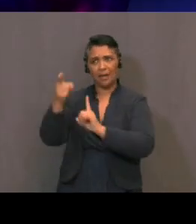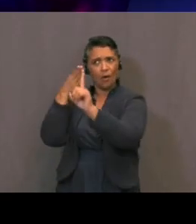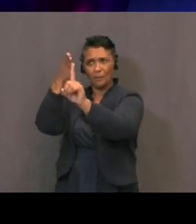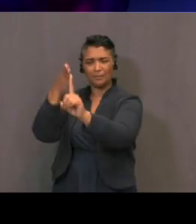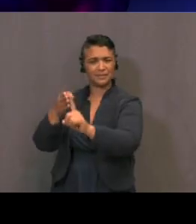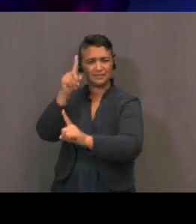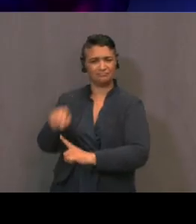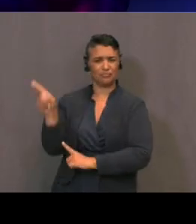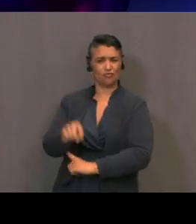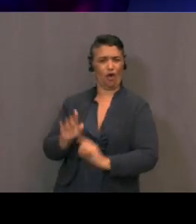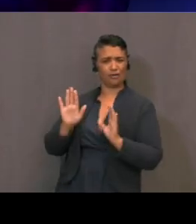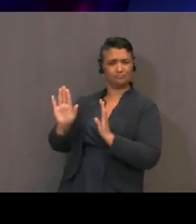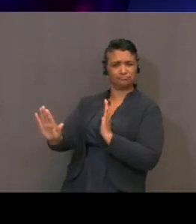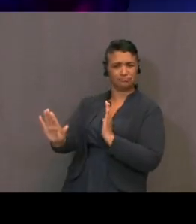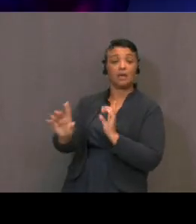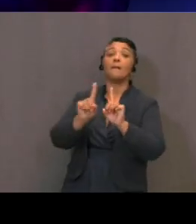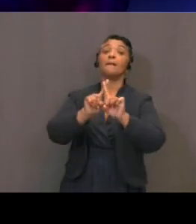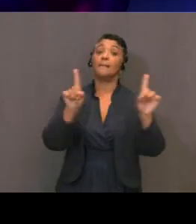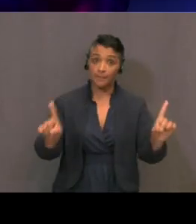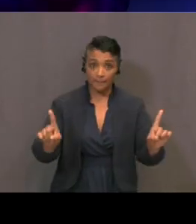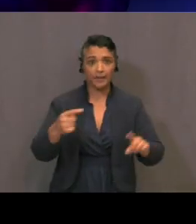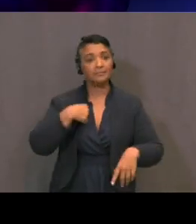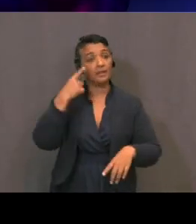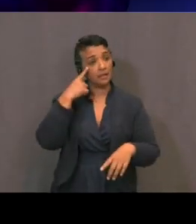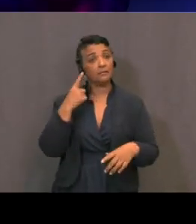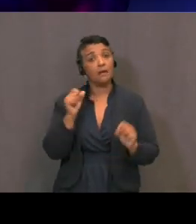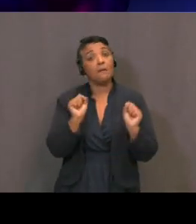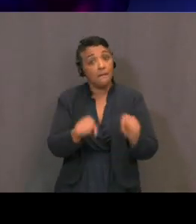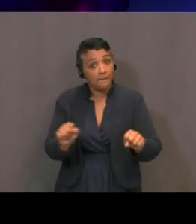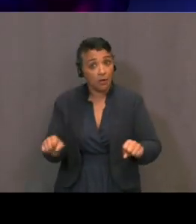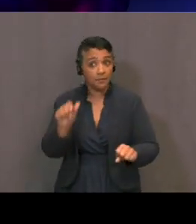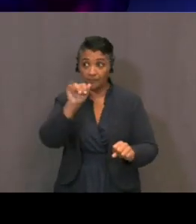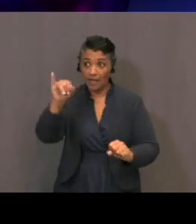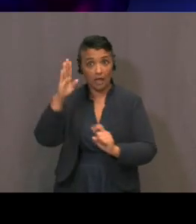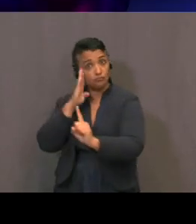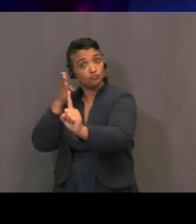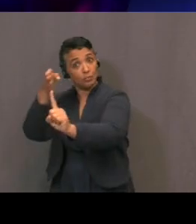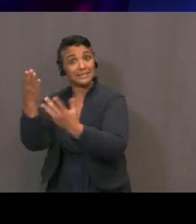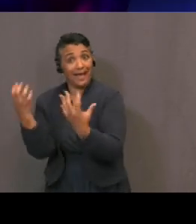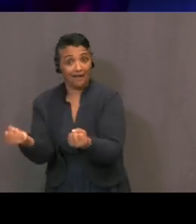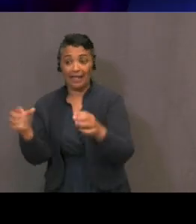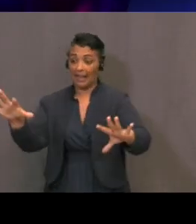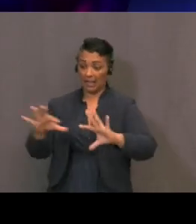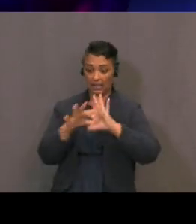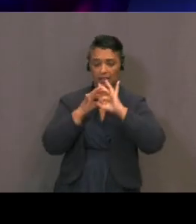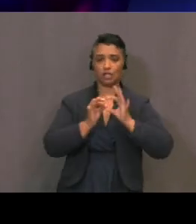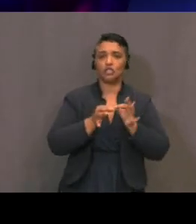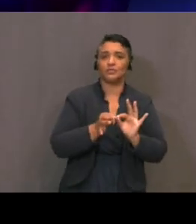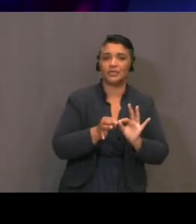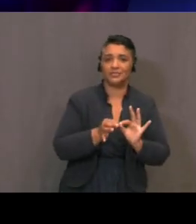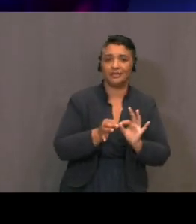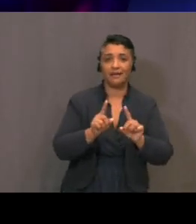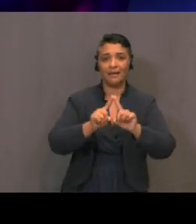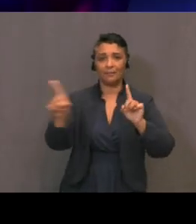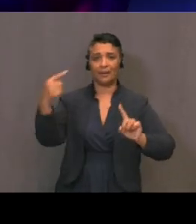purposes. But I do believe that there will be a purpose for AI technologies interpretation, but just not with